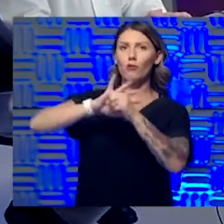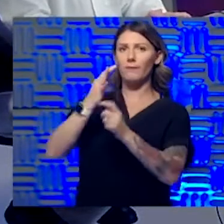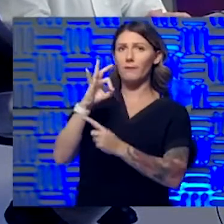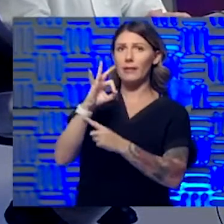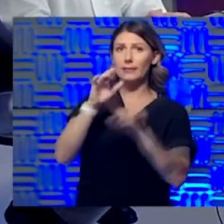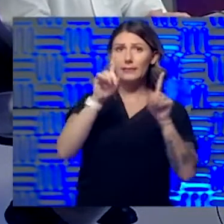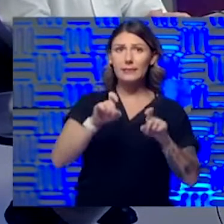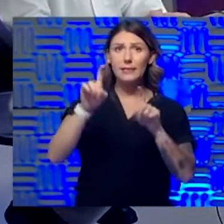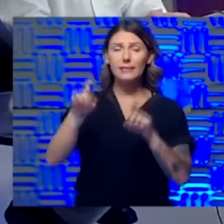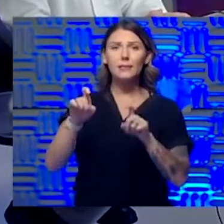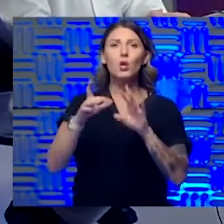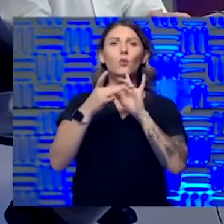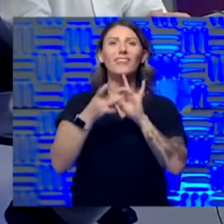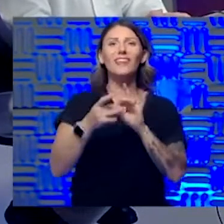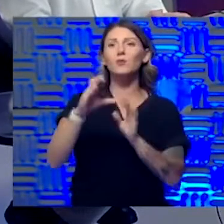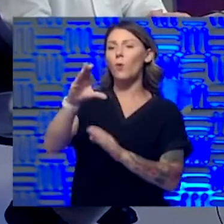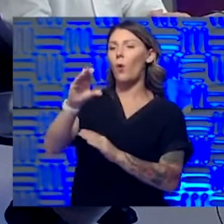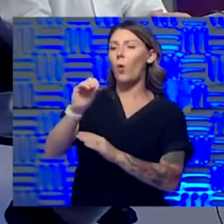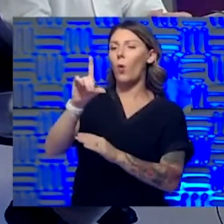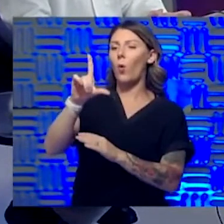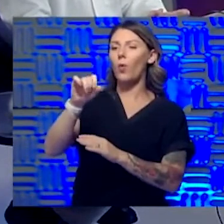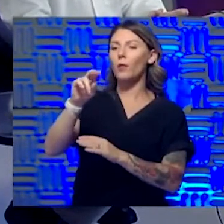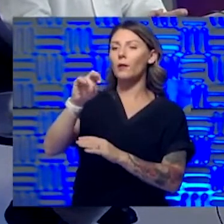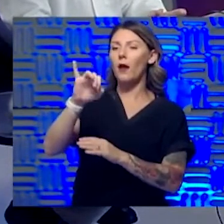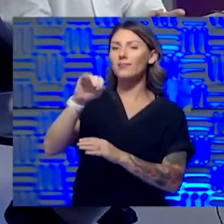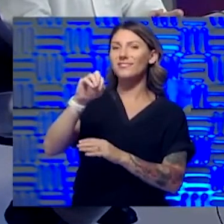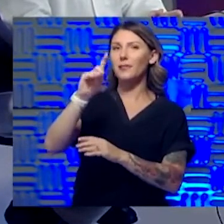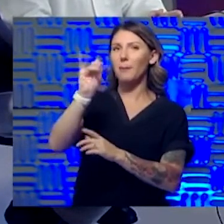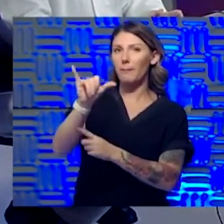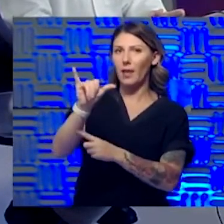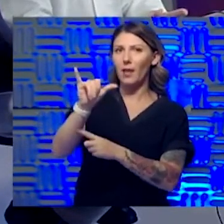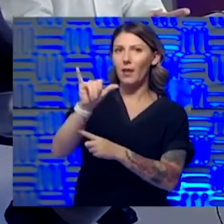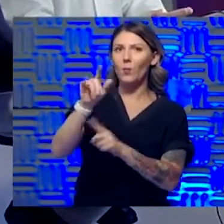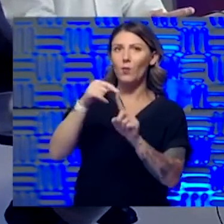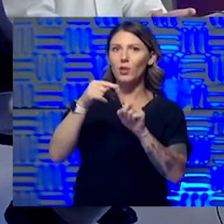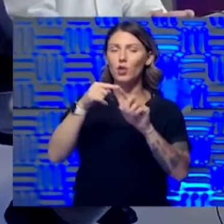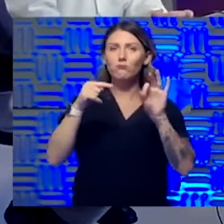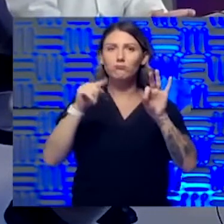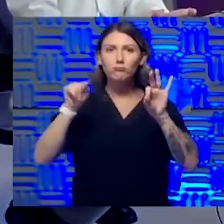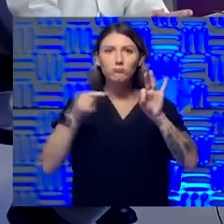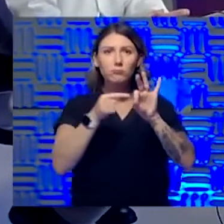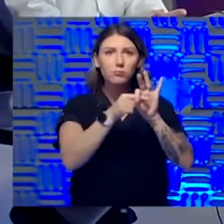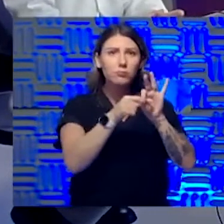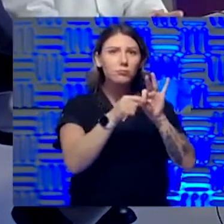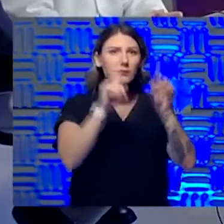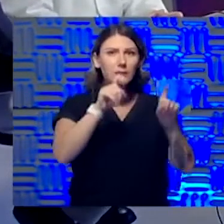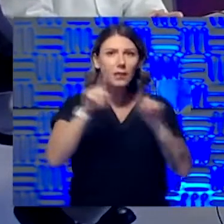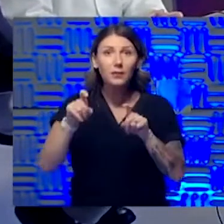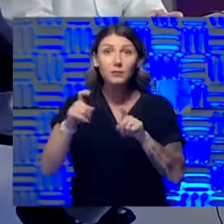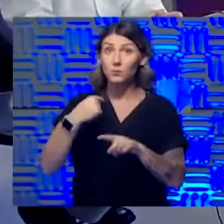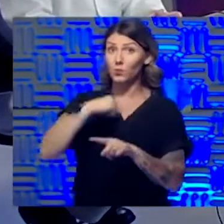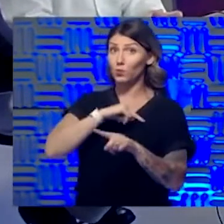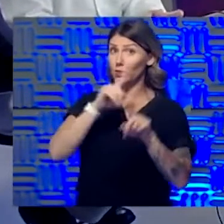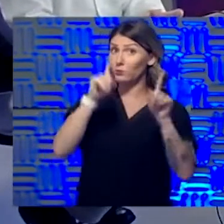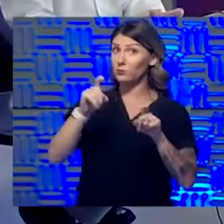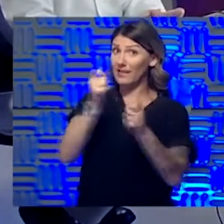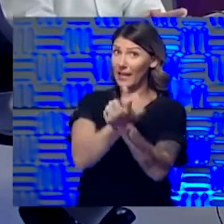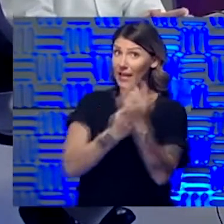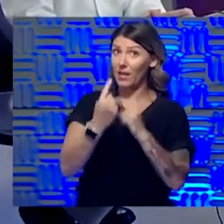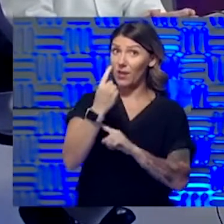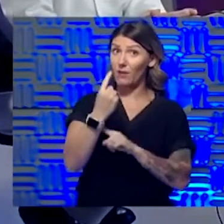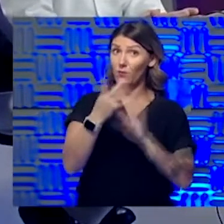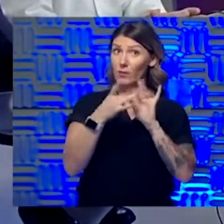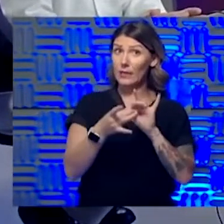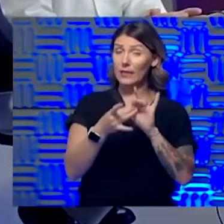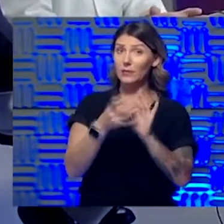about colonoscopy in particular. Yeah, so I think, talk to us for a moment, Dana. we're screening almost everybody for procedures right now still.